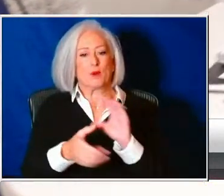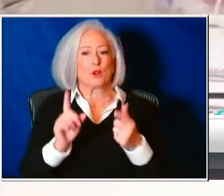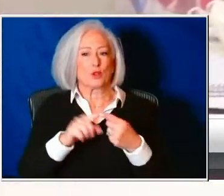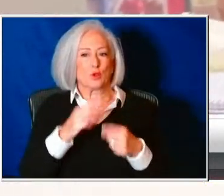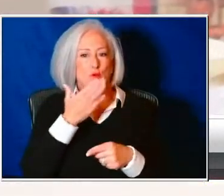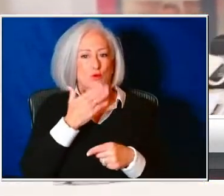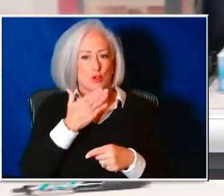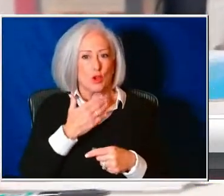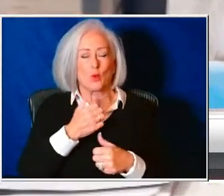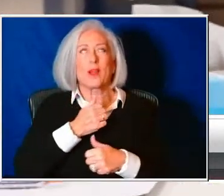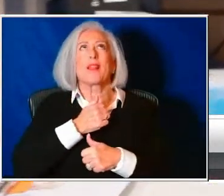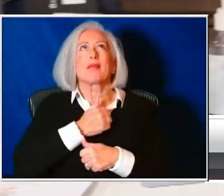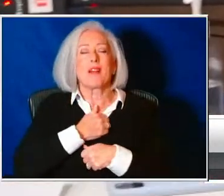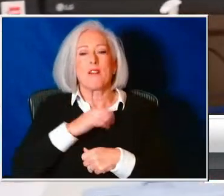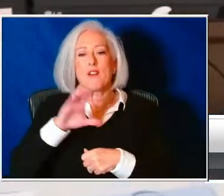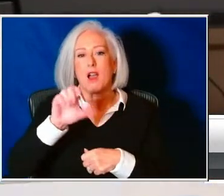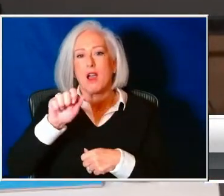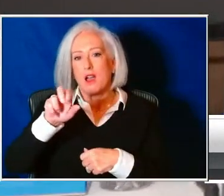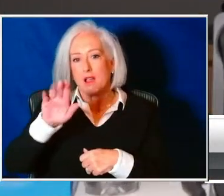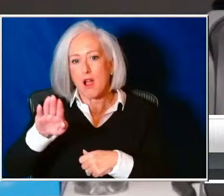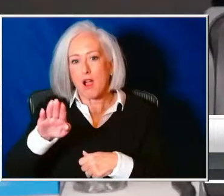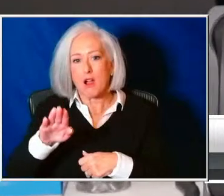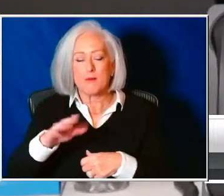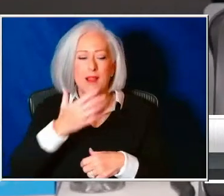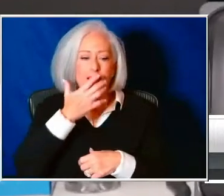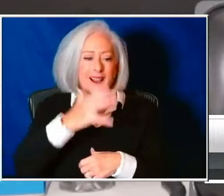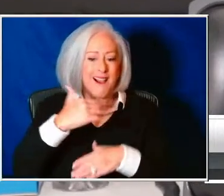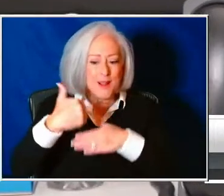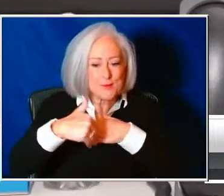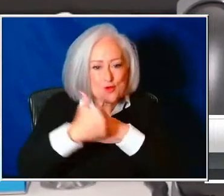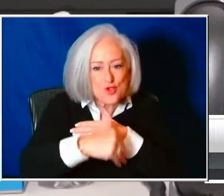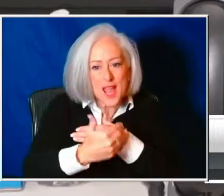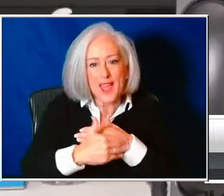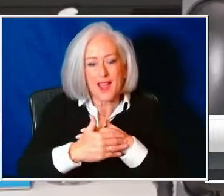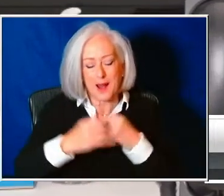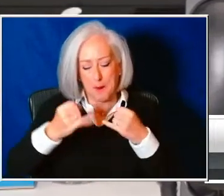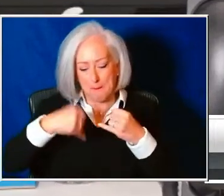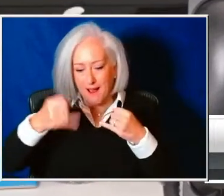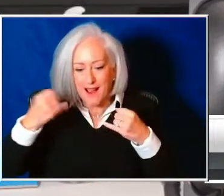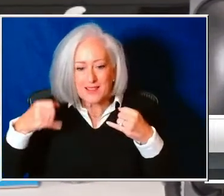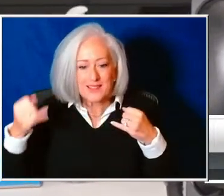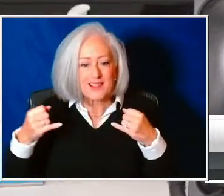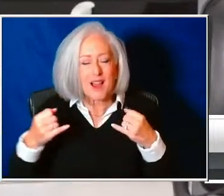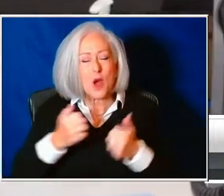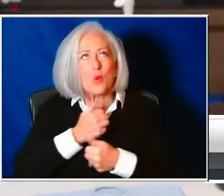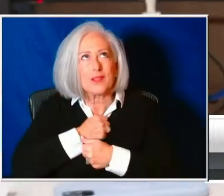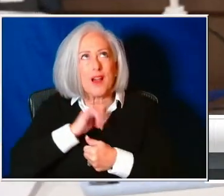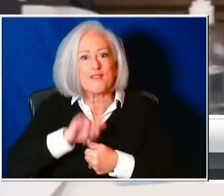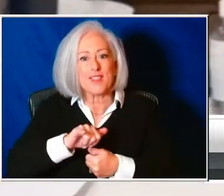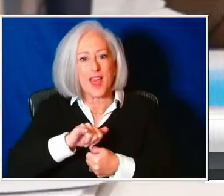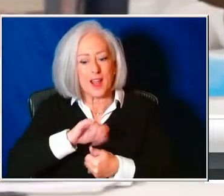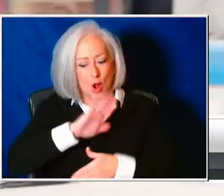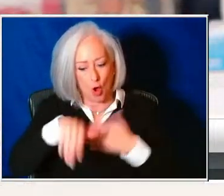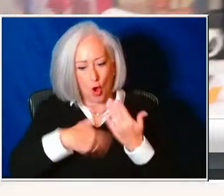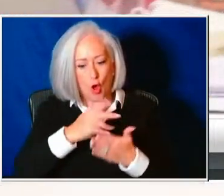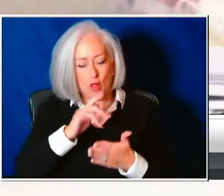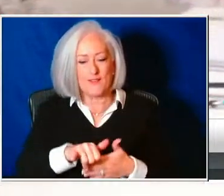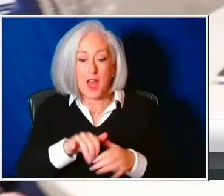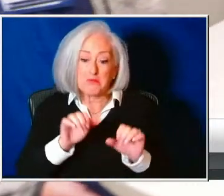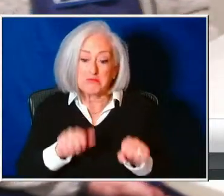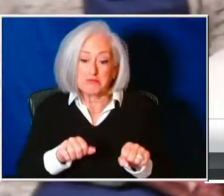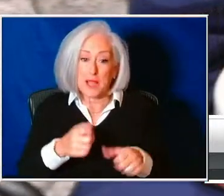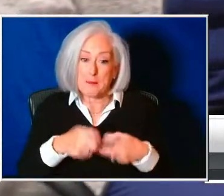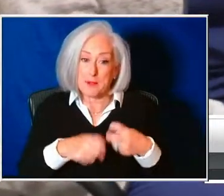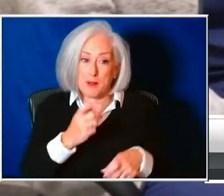big hot fresh bread, pasta. I mean, all of those things add up, don't they? They do, and I like to look at